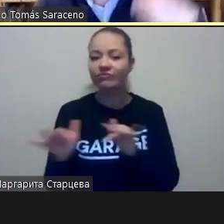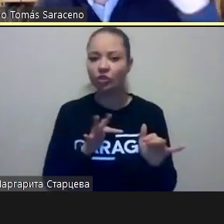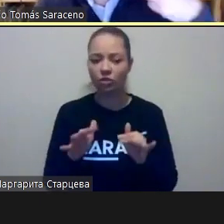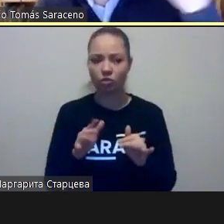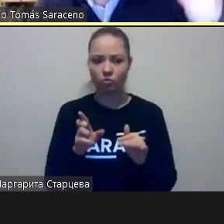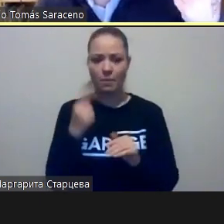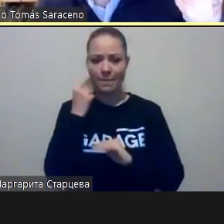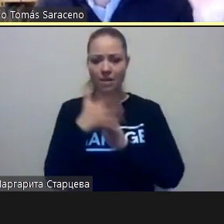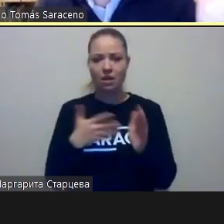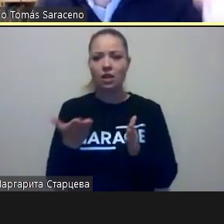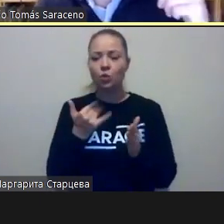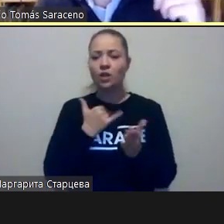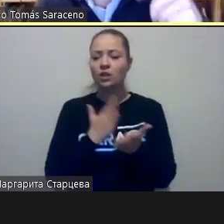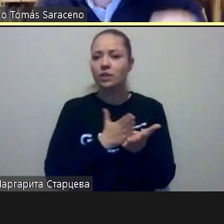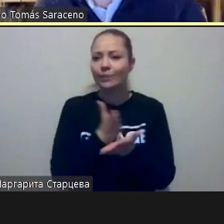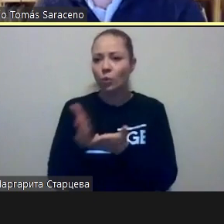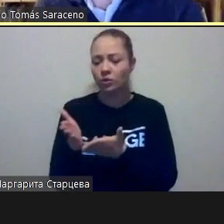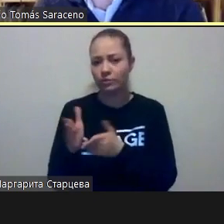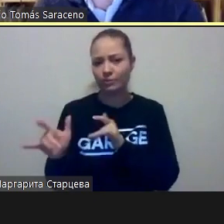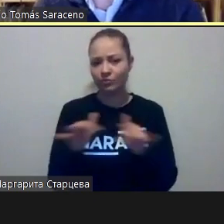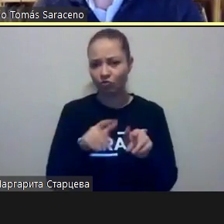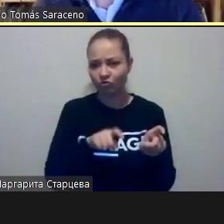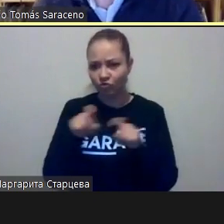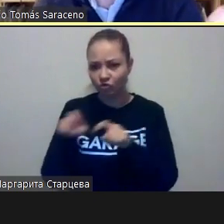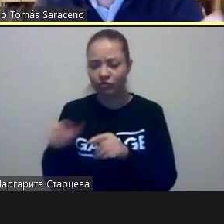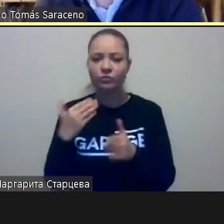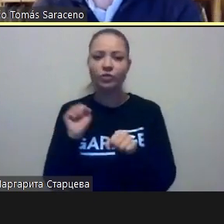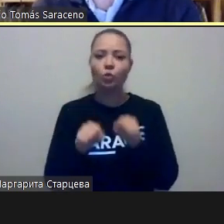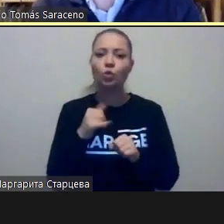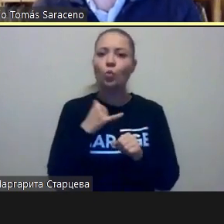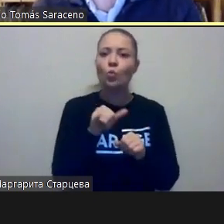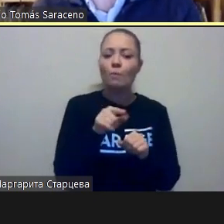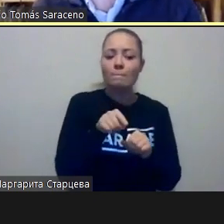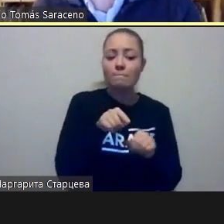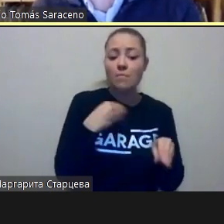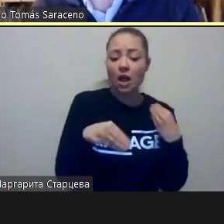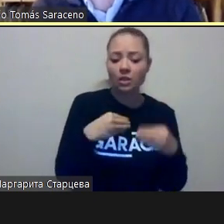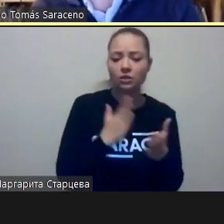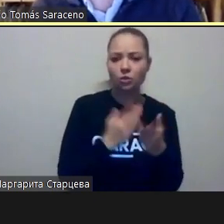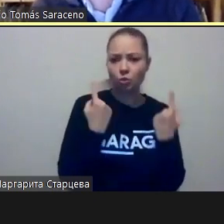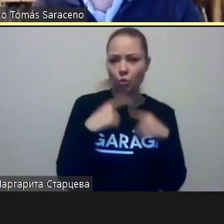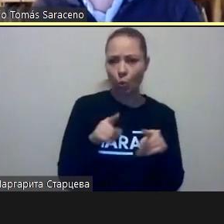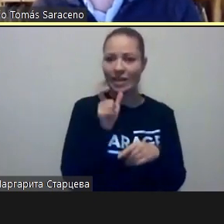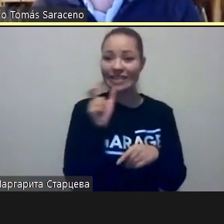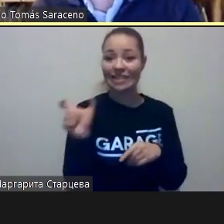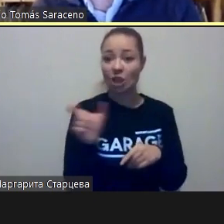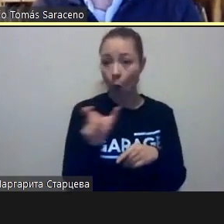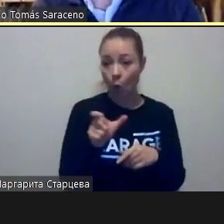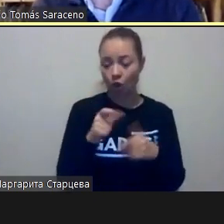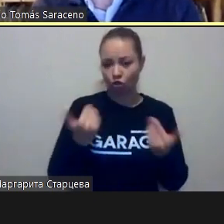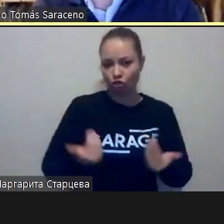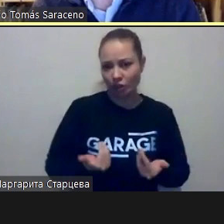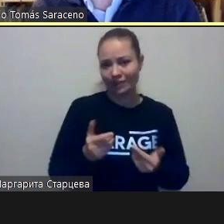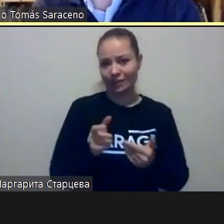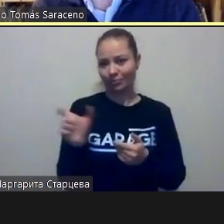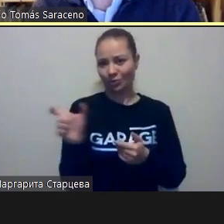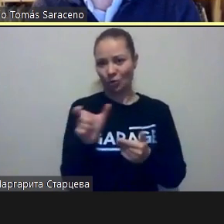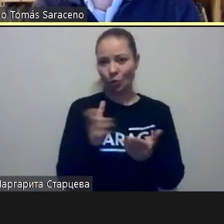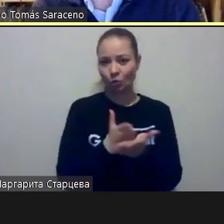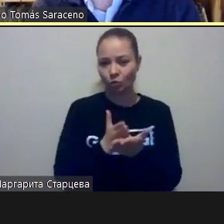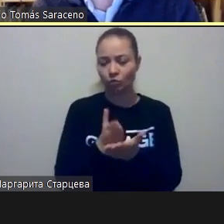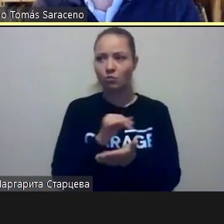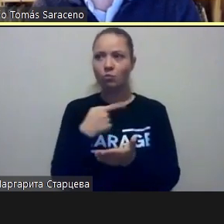or we can move possibly differently. Has been what we did is start to collect a lot of plastic bags from different